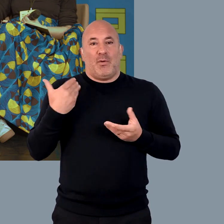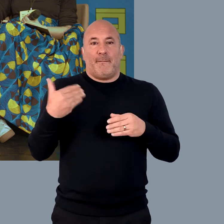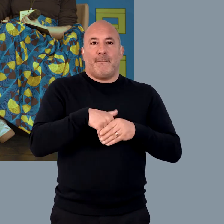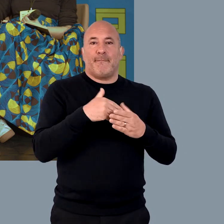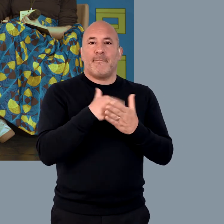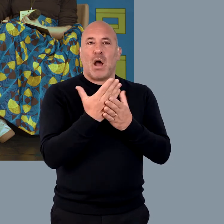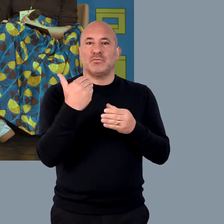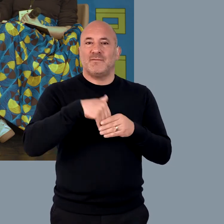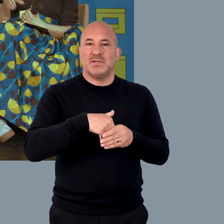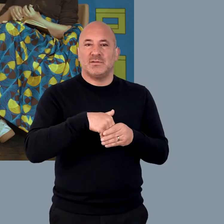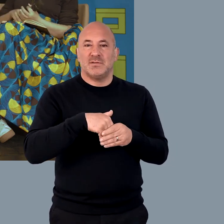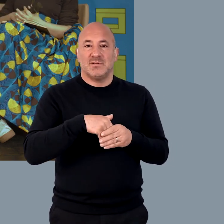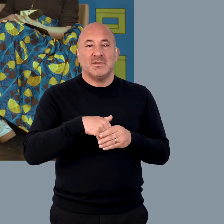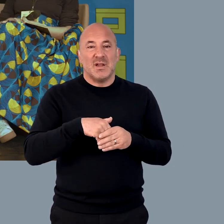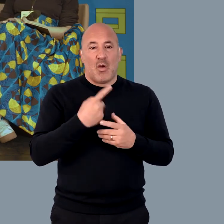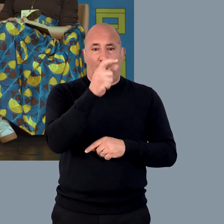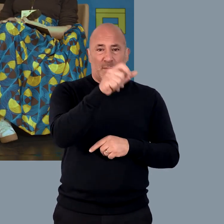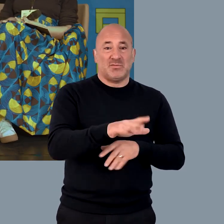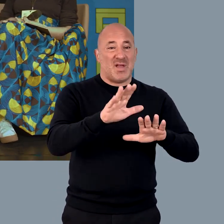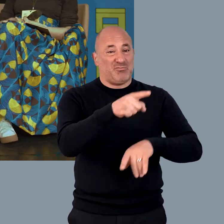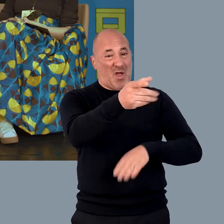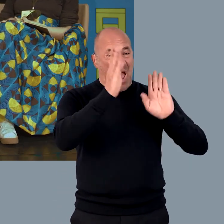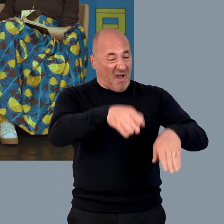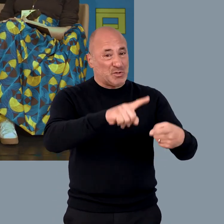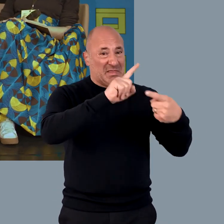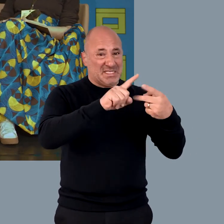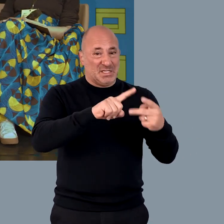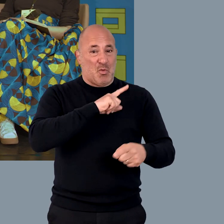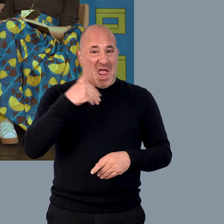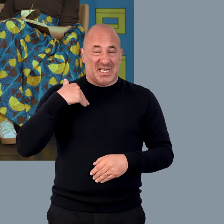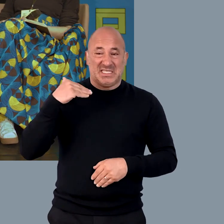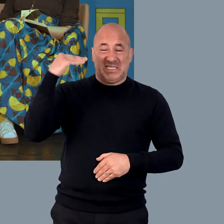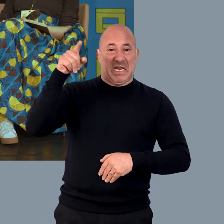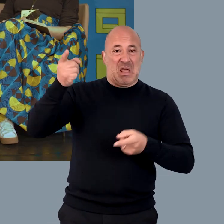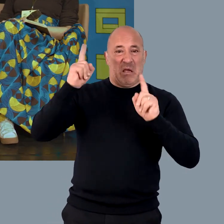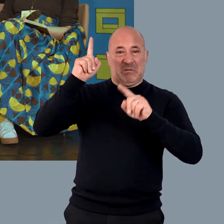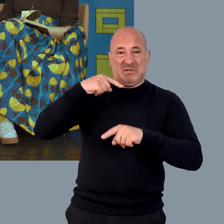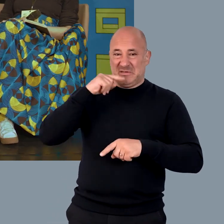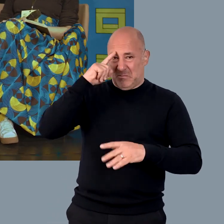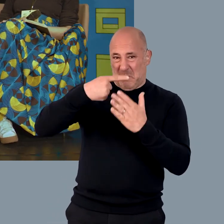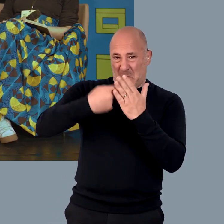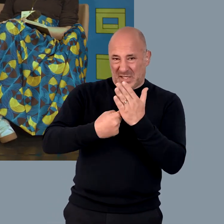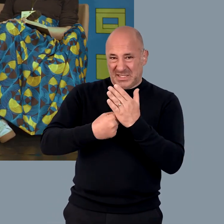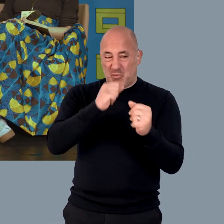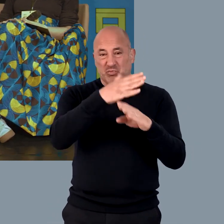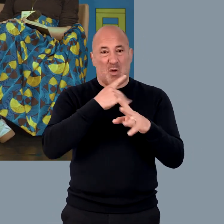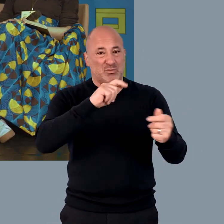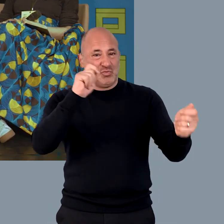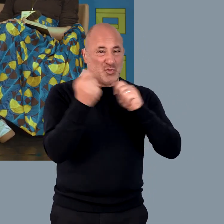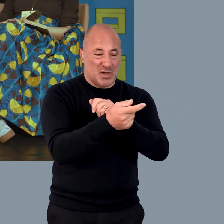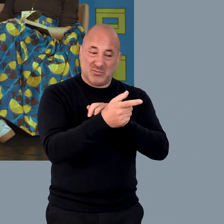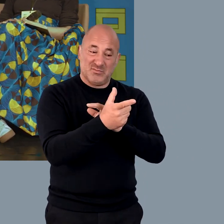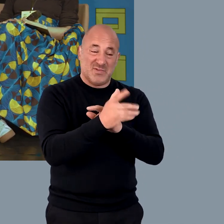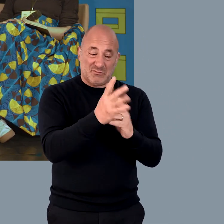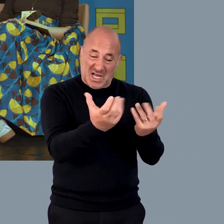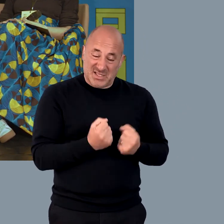creating cultures of sustainability within organizations, everyone needs to feel part of it. It is not effective if you just go to someone and just say,